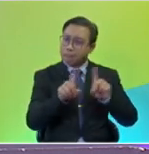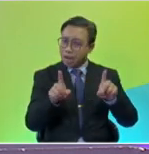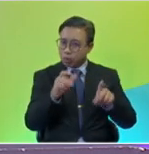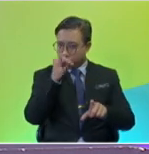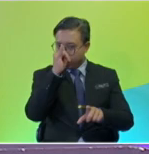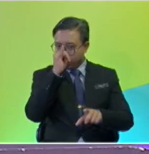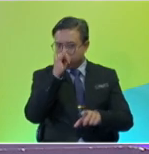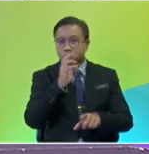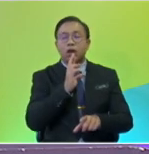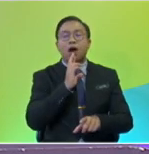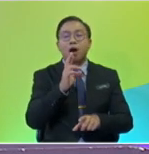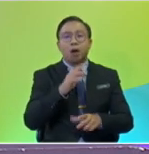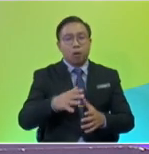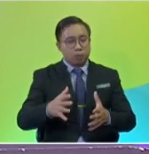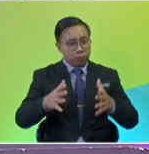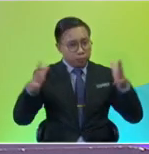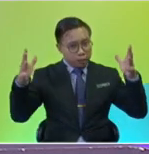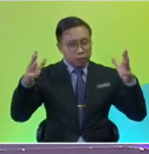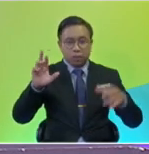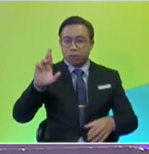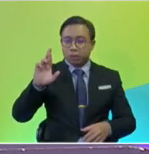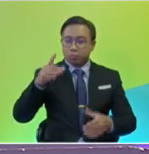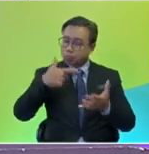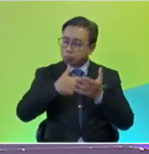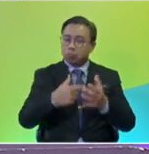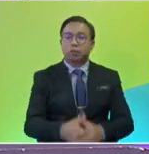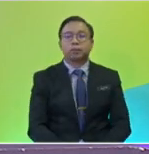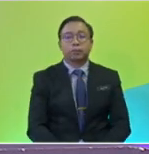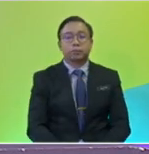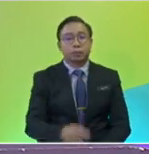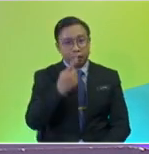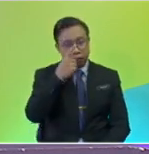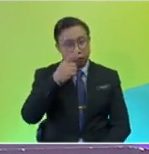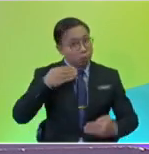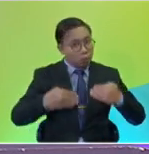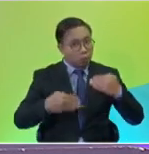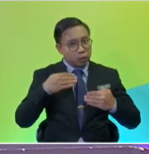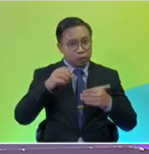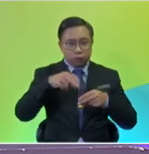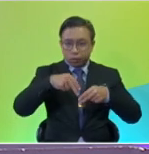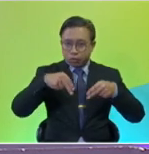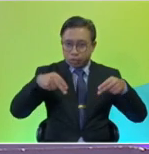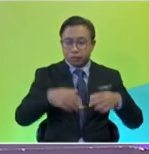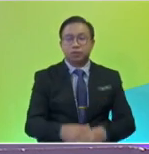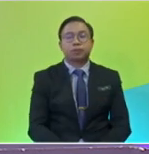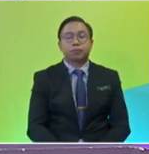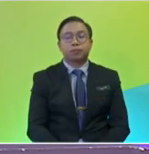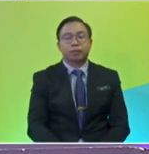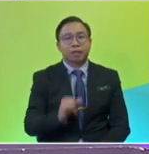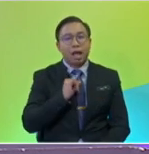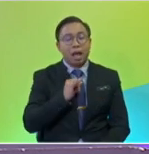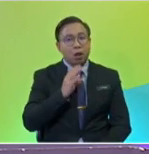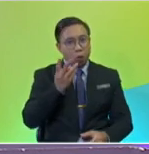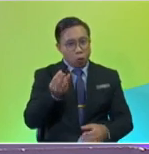bigger. Wow. All right, in terms of their body size. Okay. And next, I'm going to